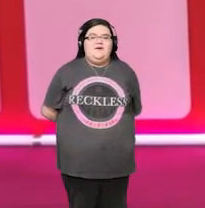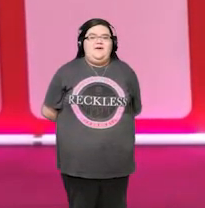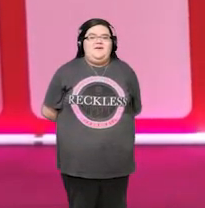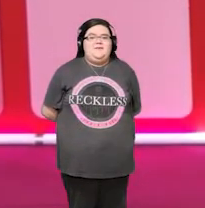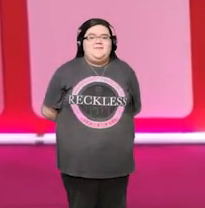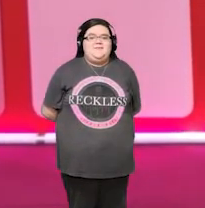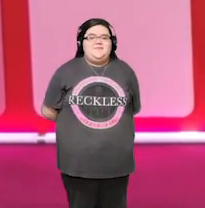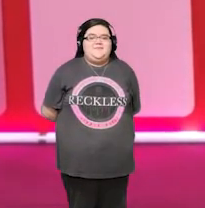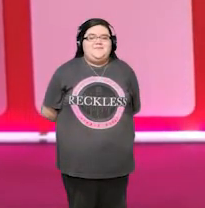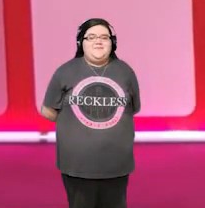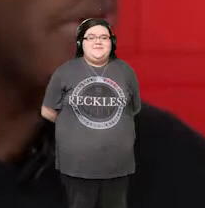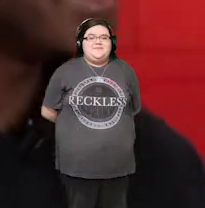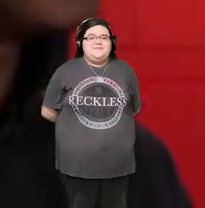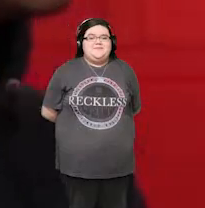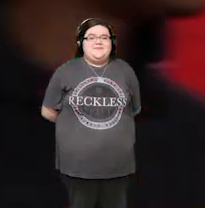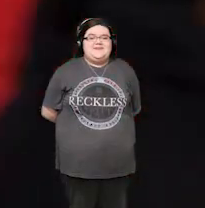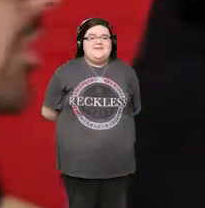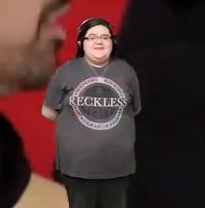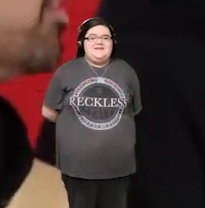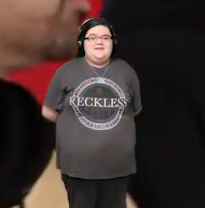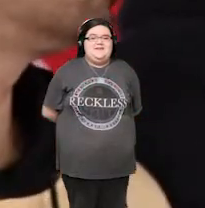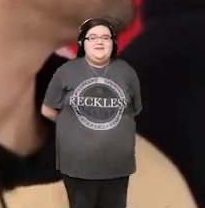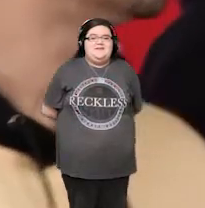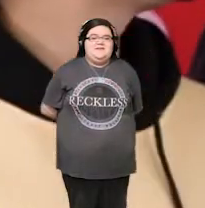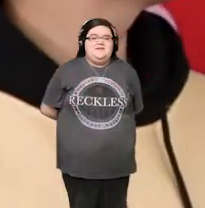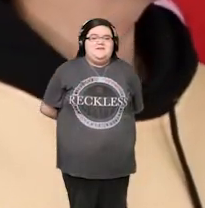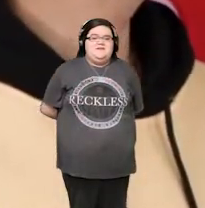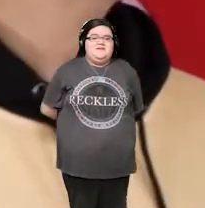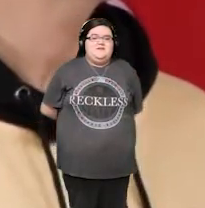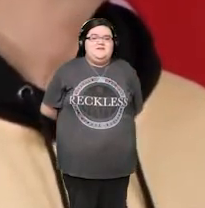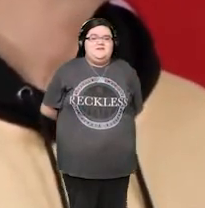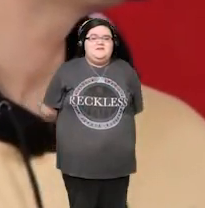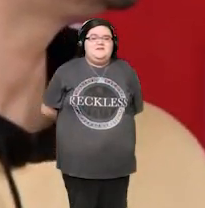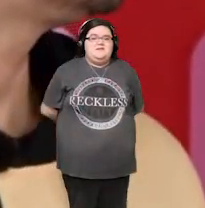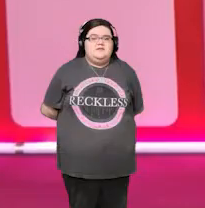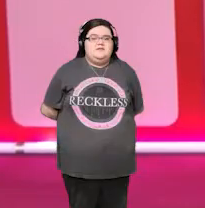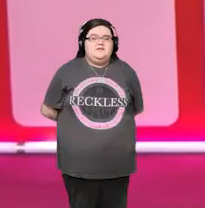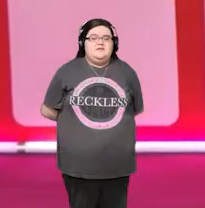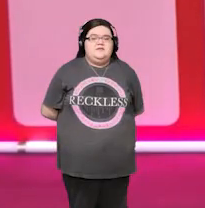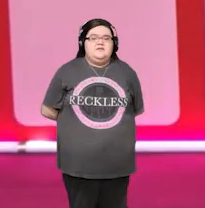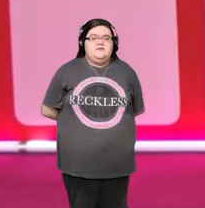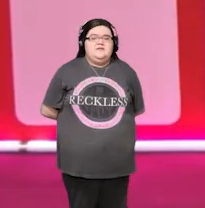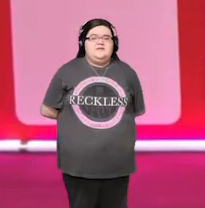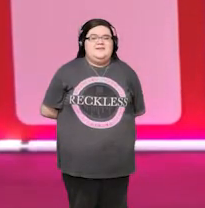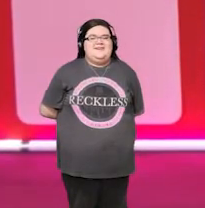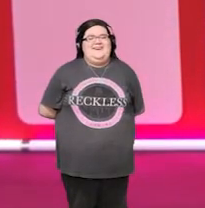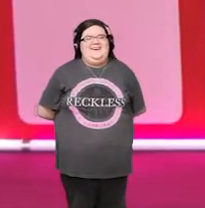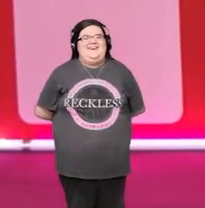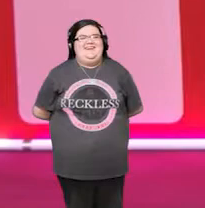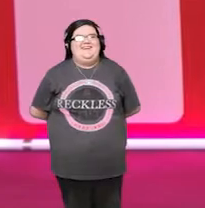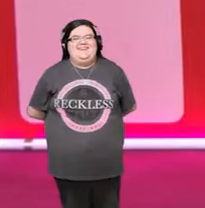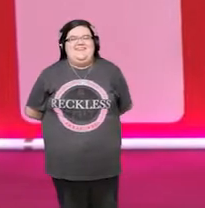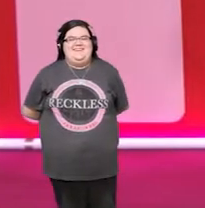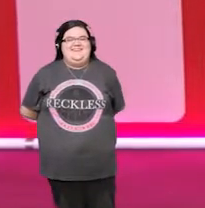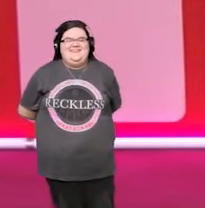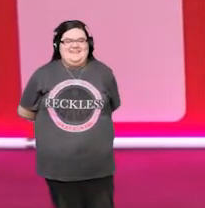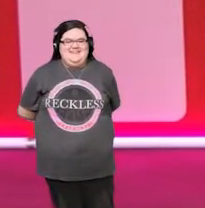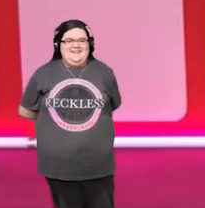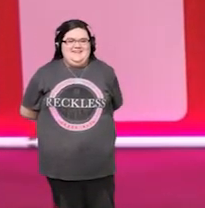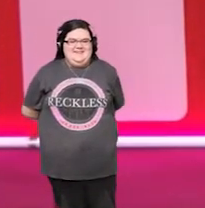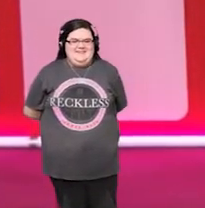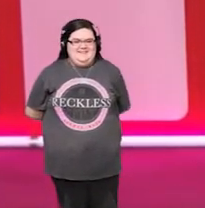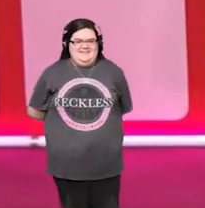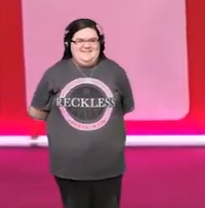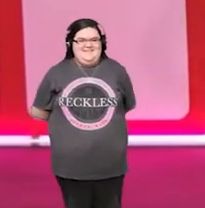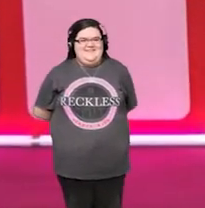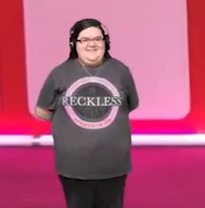a good idea. Then I went and looked, he's done it. Oh, was it? Is this in America? Yeah. Was I wearing a yellow hoodie? I don't know that much. I'm wearing a yellow